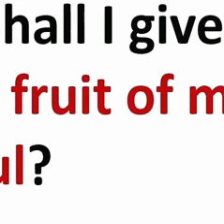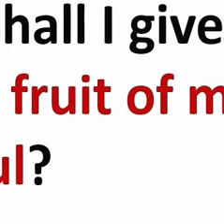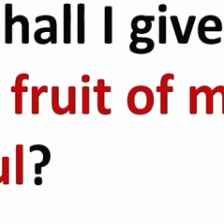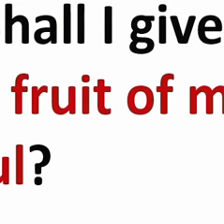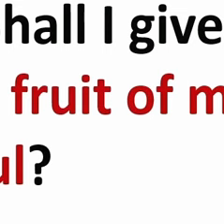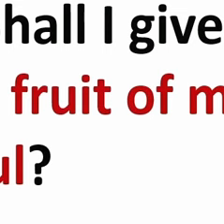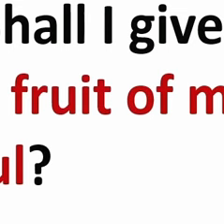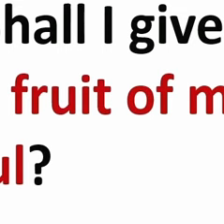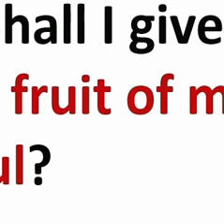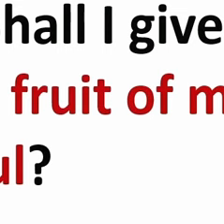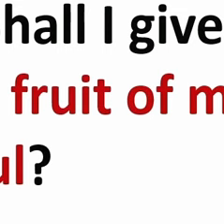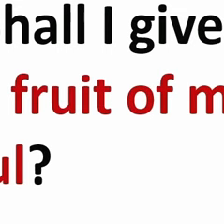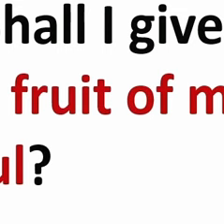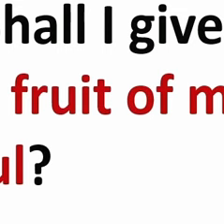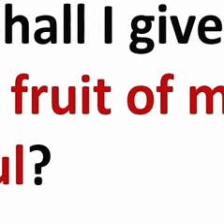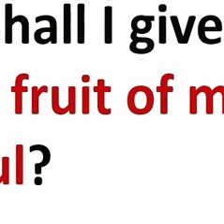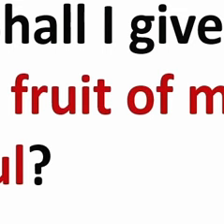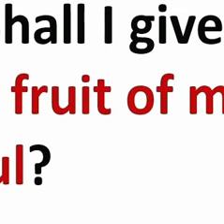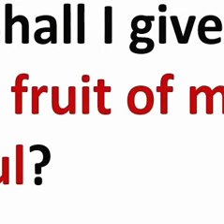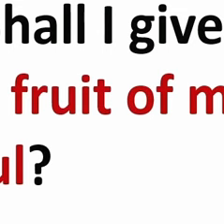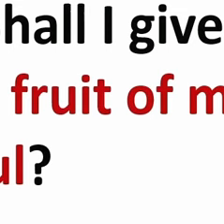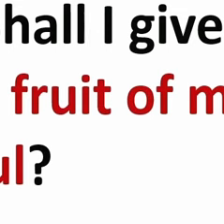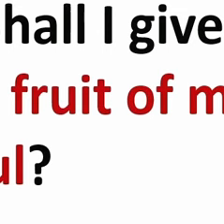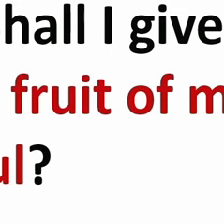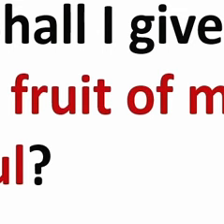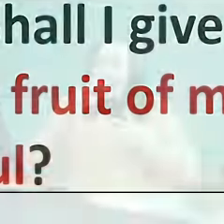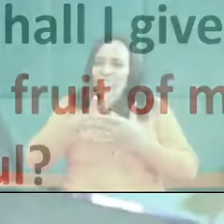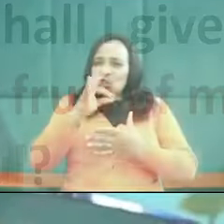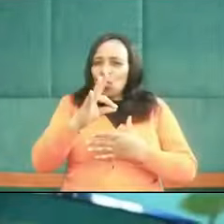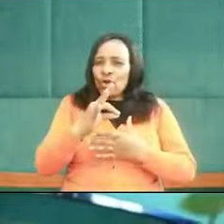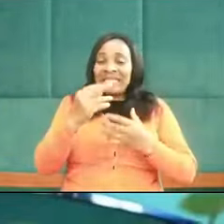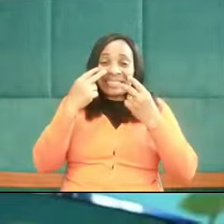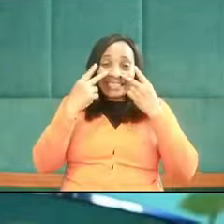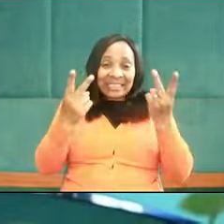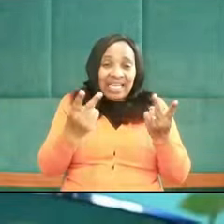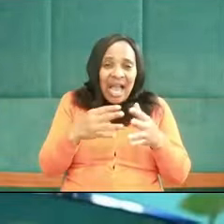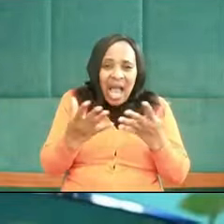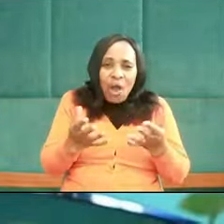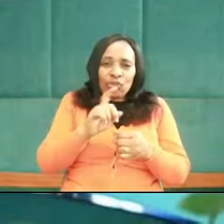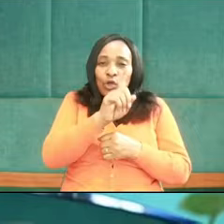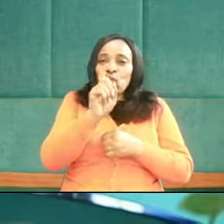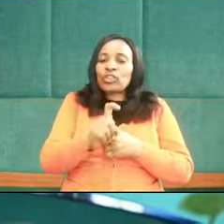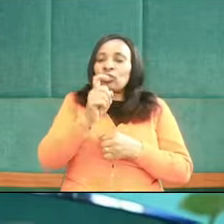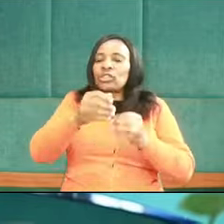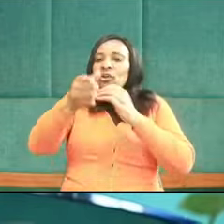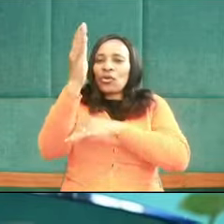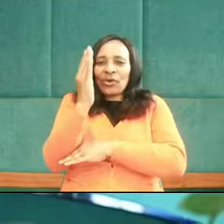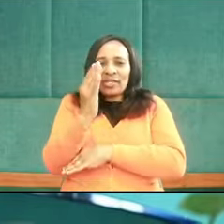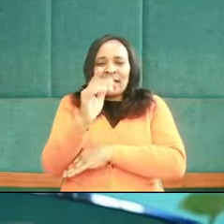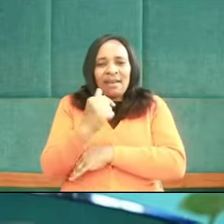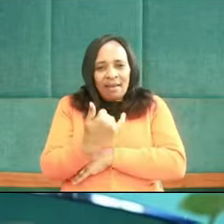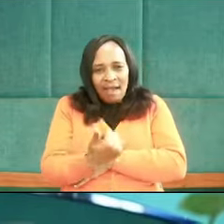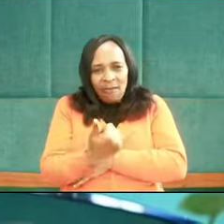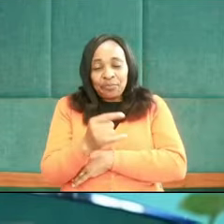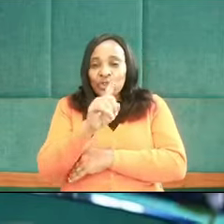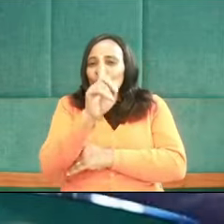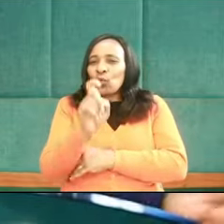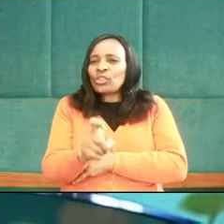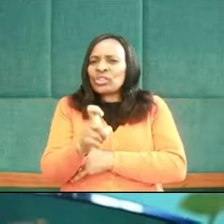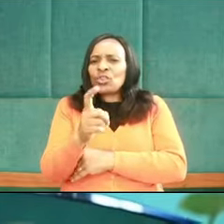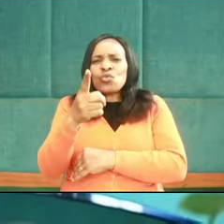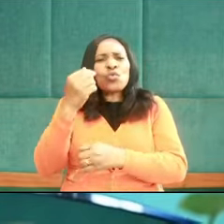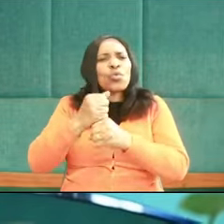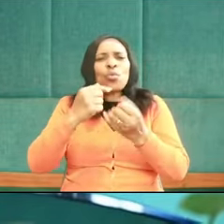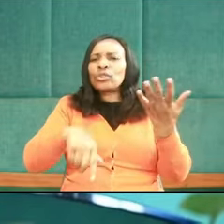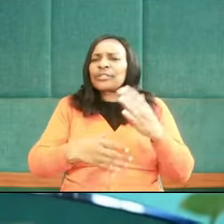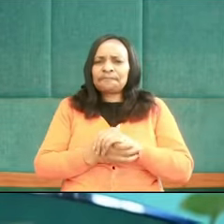my body for the sin of my soul? So see Israel's question to God. the question is, so what should we